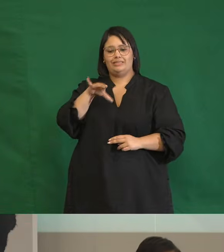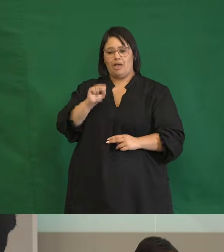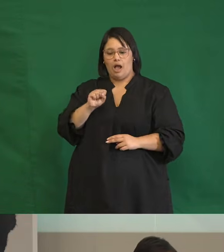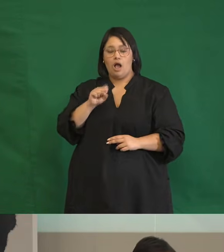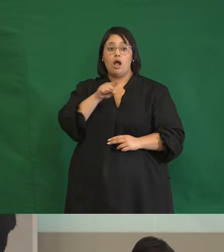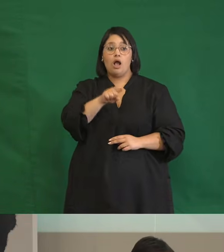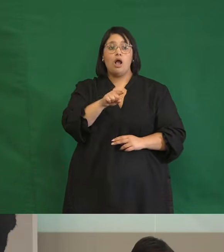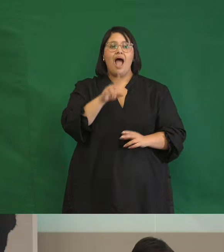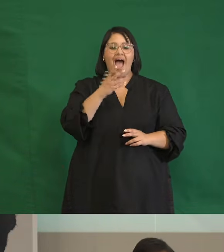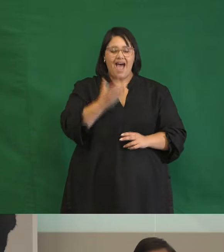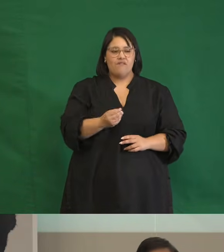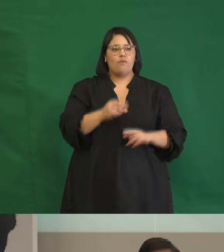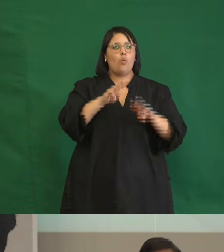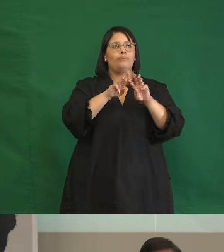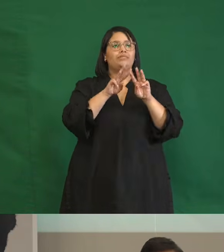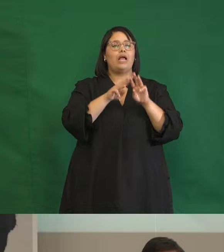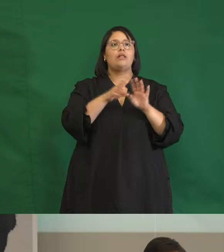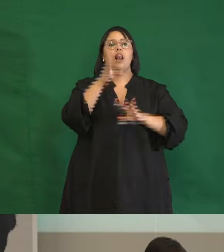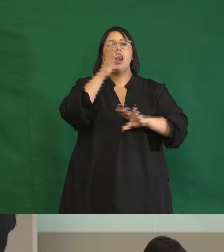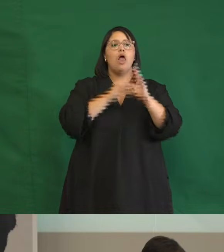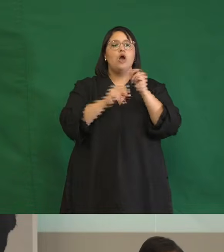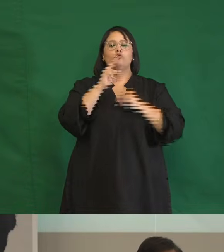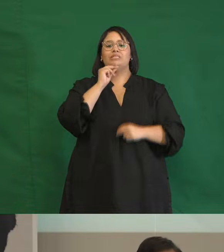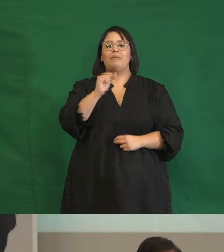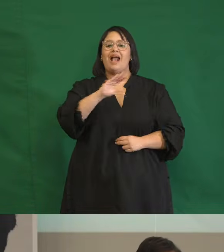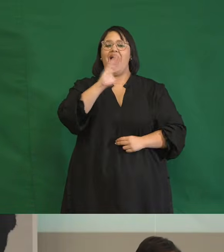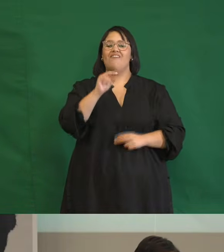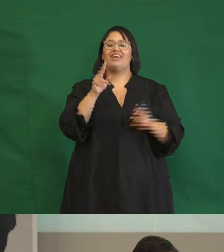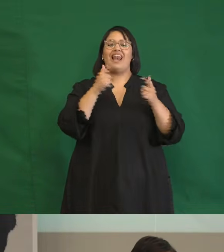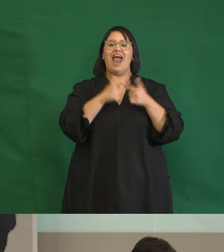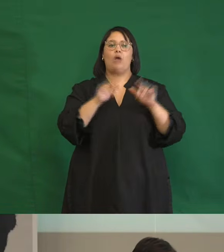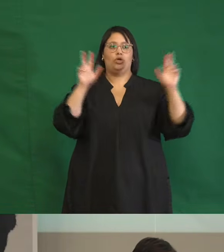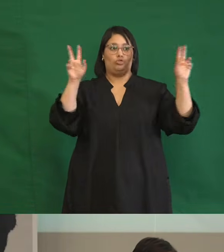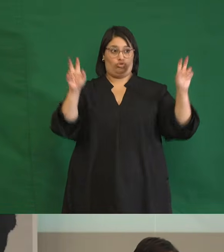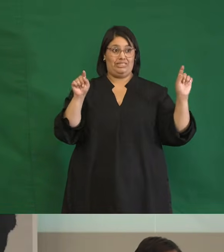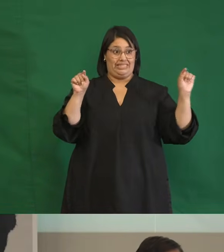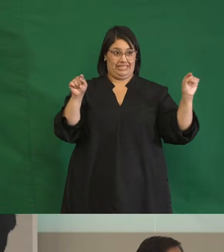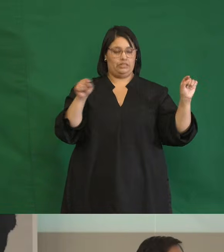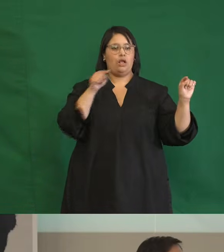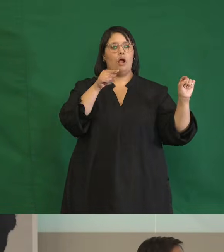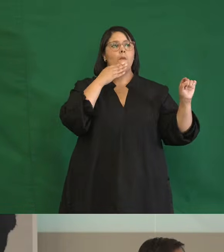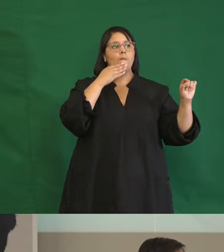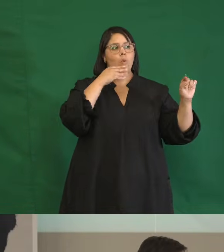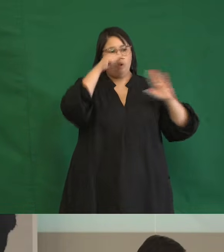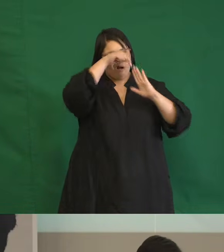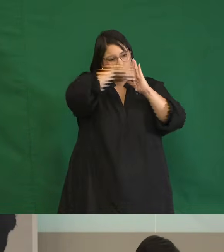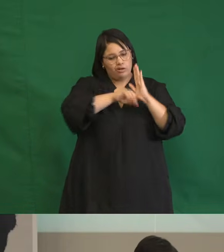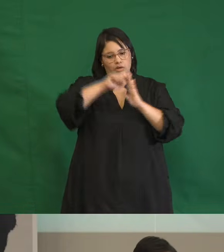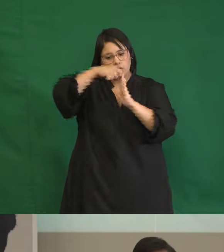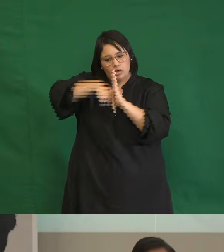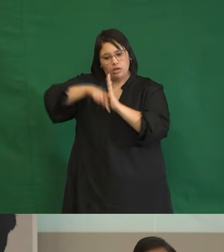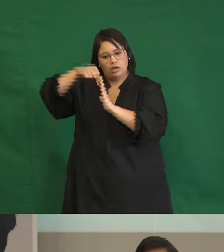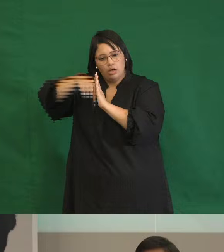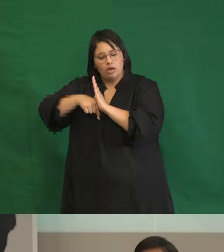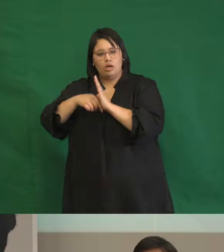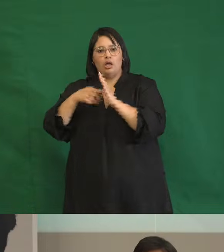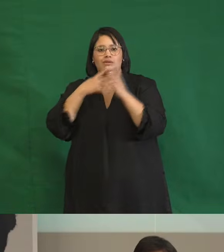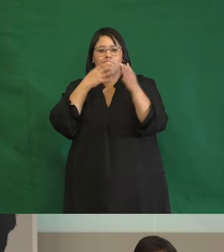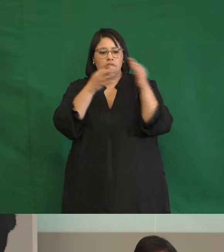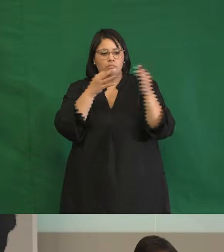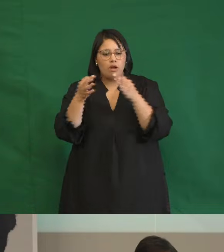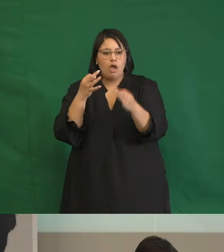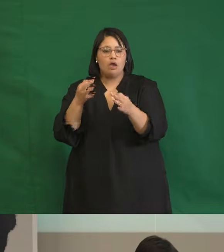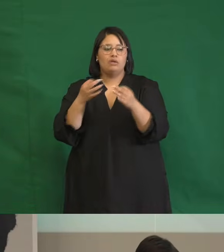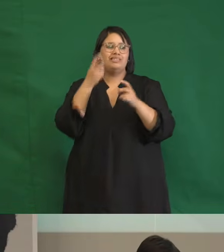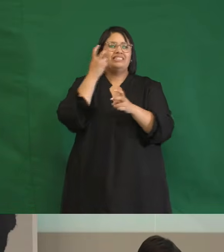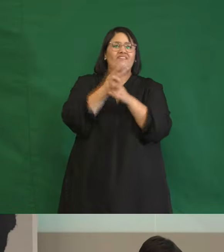African Language website can be enhanced by annotating some of the more difficult terms with